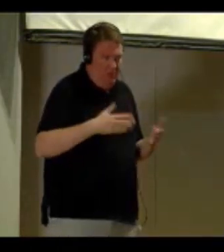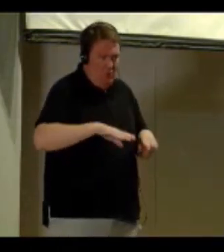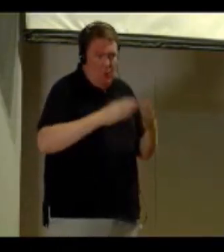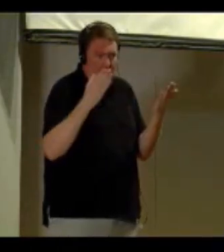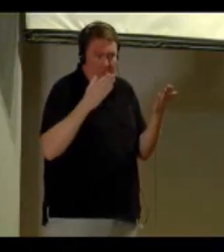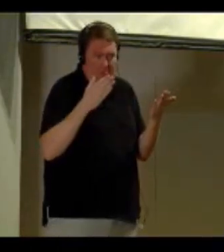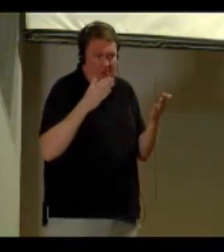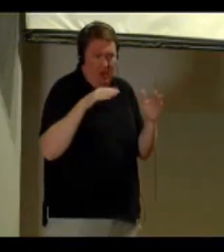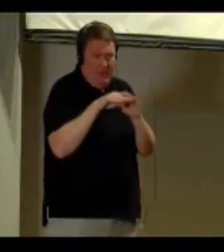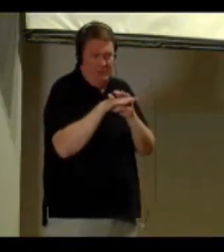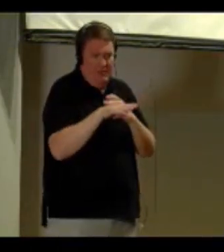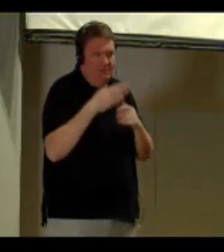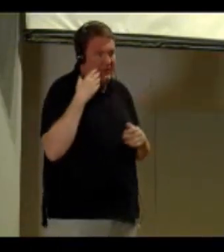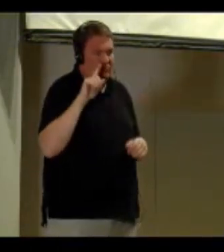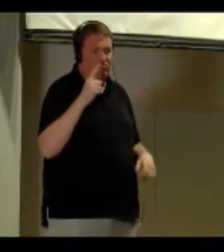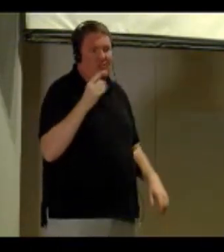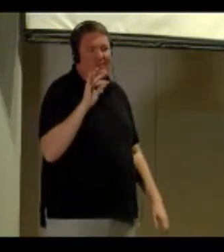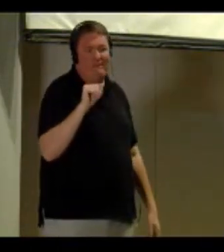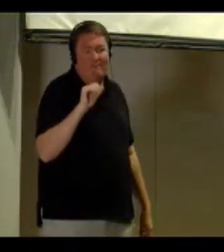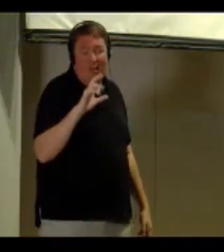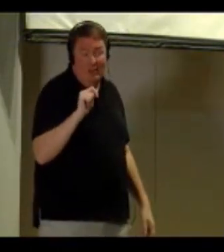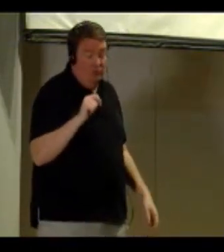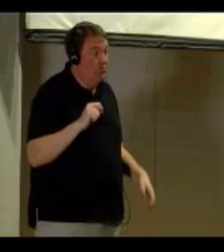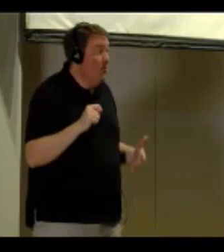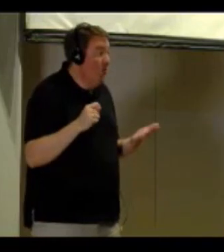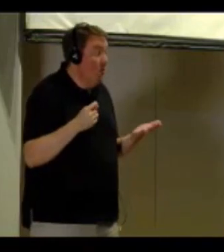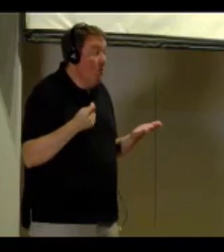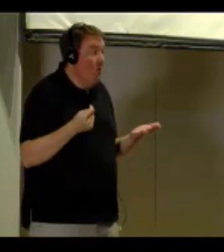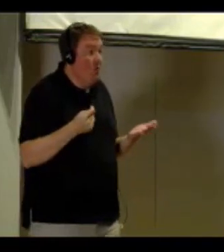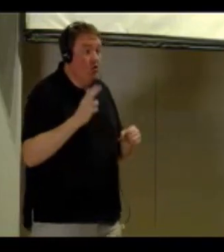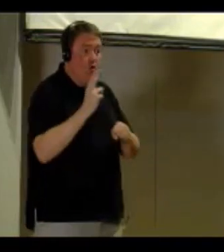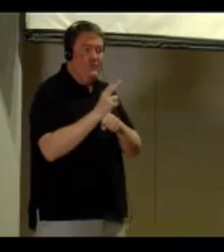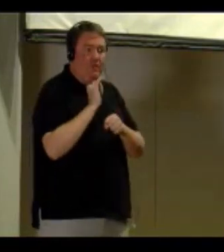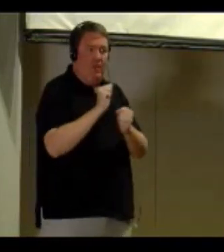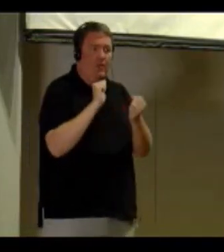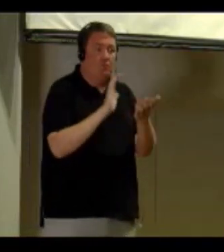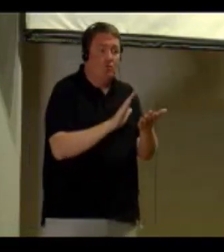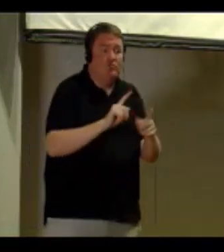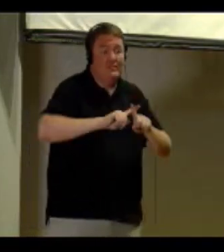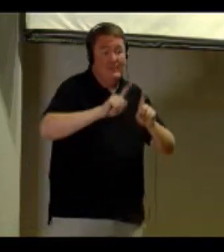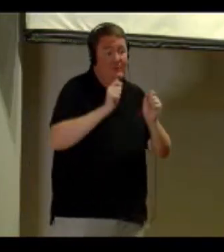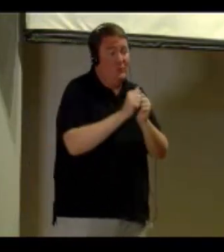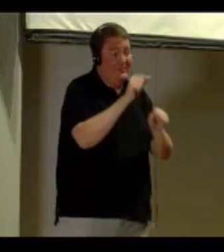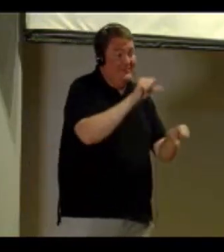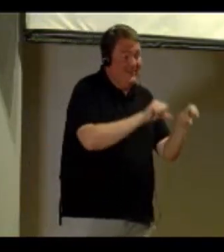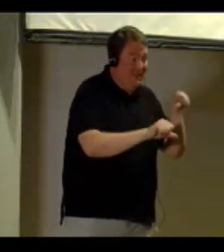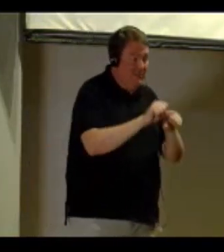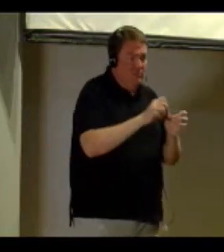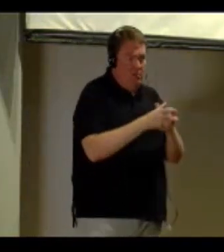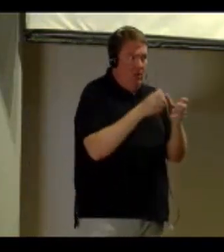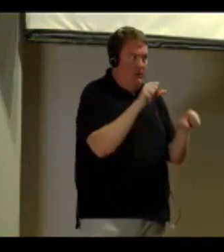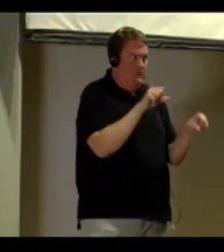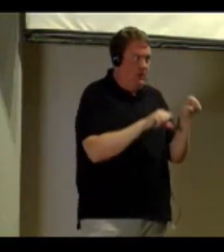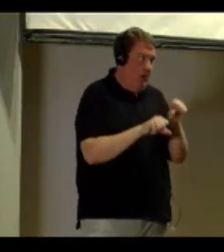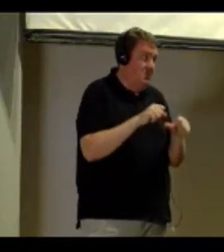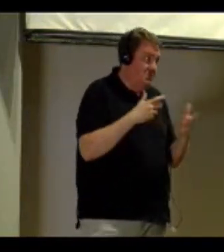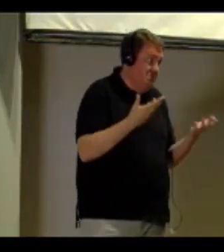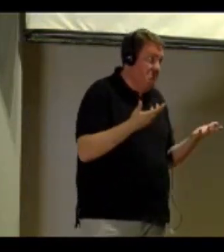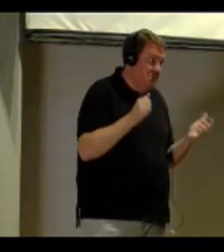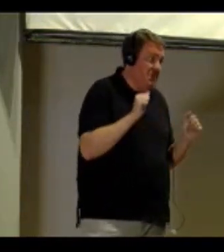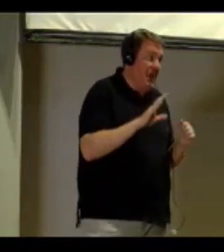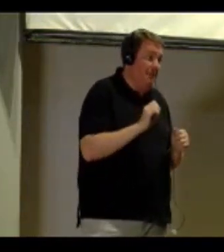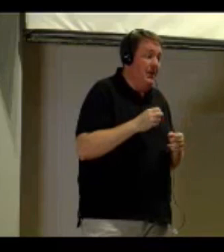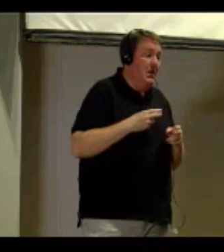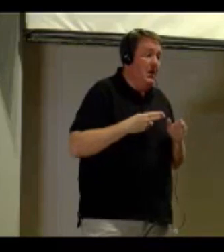open access because it's just a fact. So I think in some ways that's sort of a difference with science, is that a lot of science can